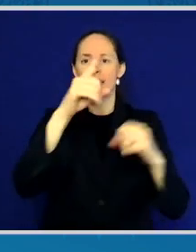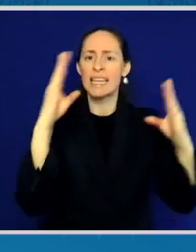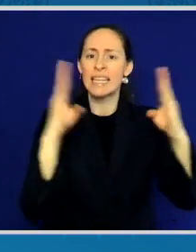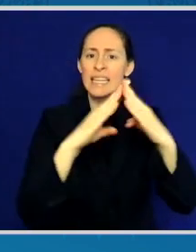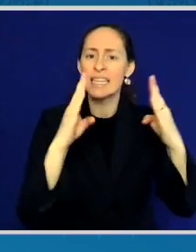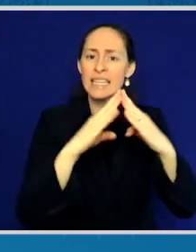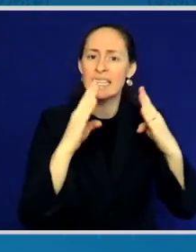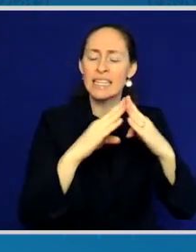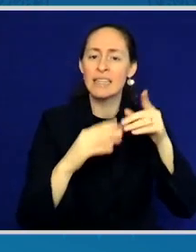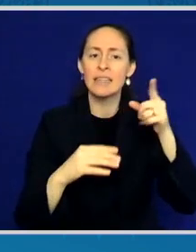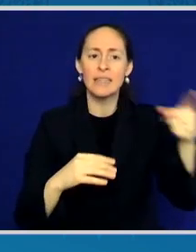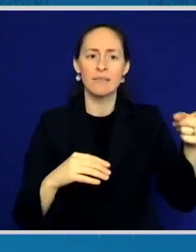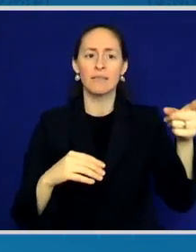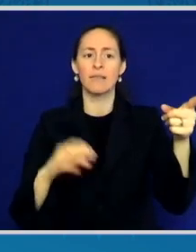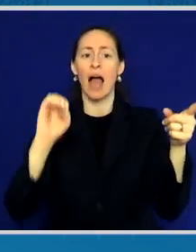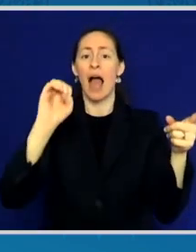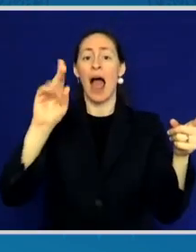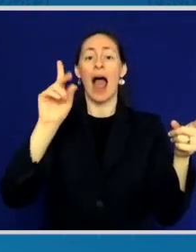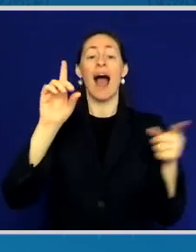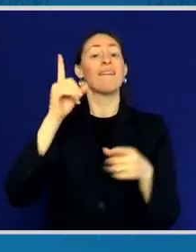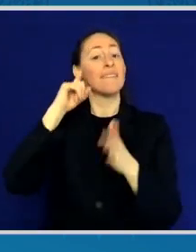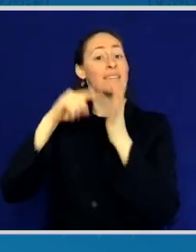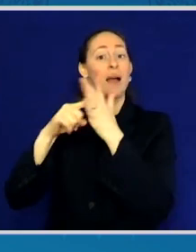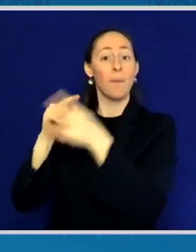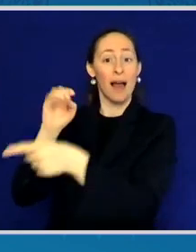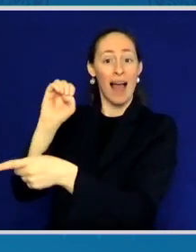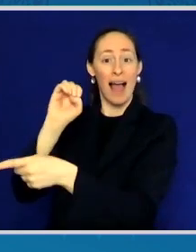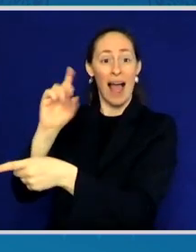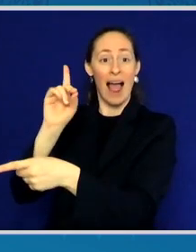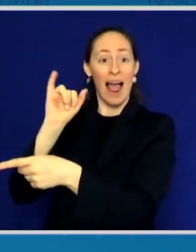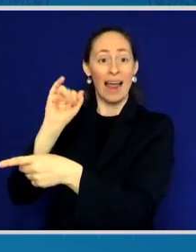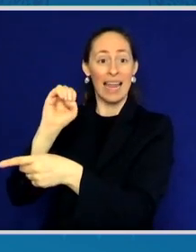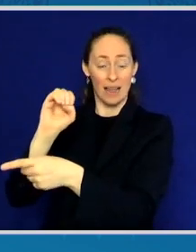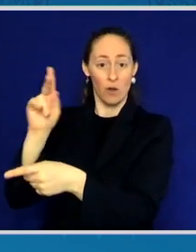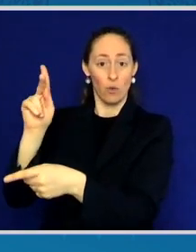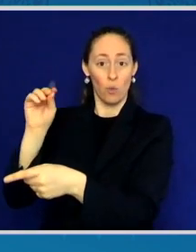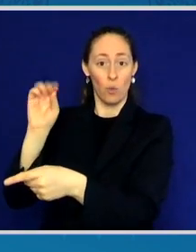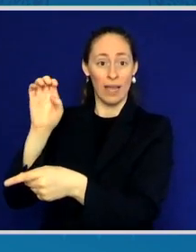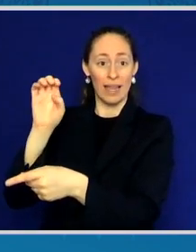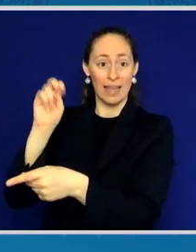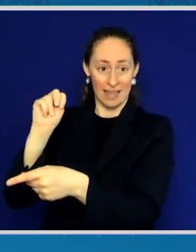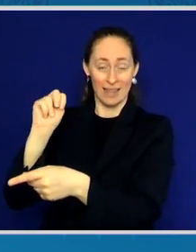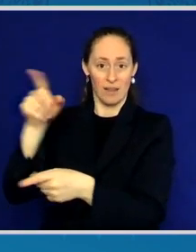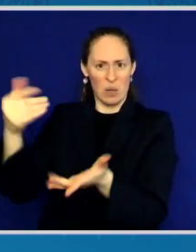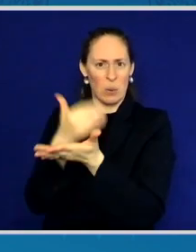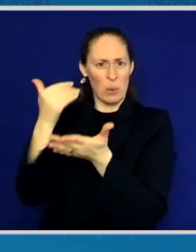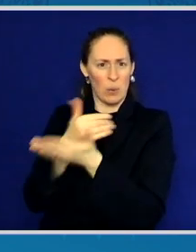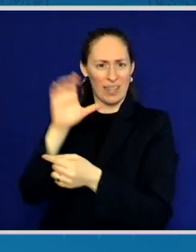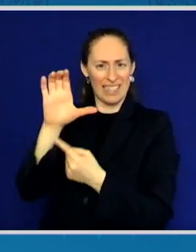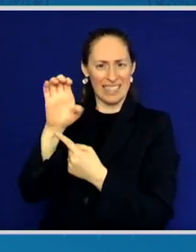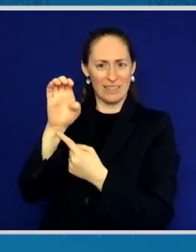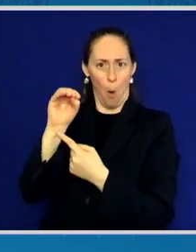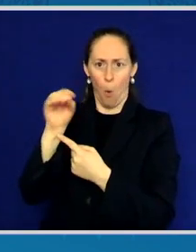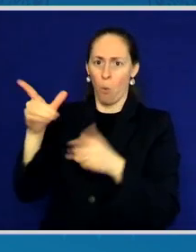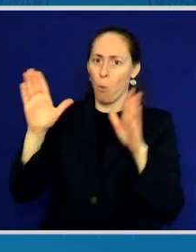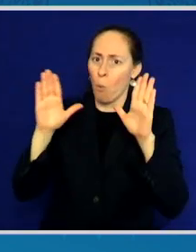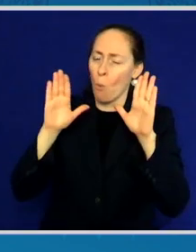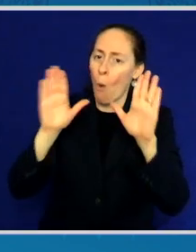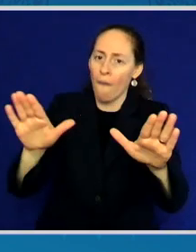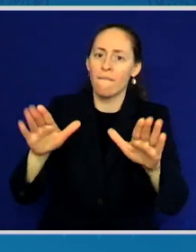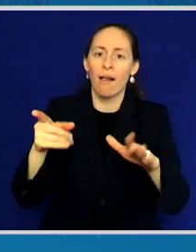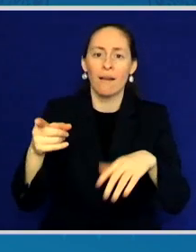Cincinnati Urban League, relatively new CEO here, great service to this community already. Troy Miller is head of the Transit